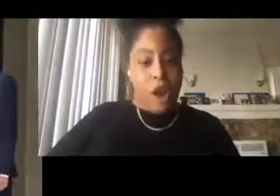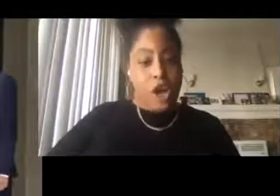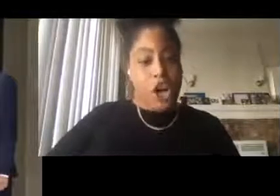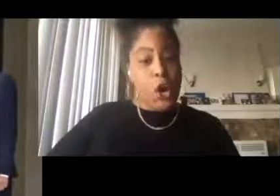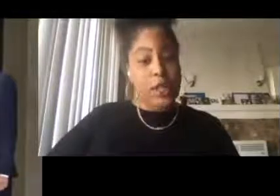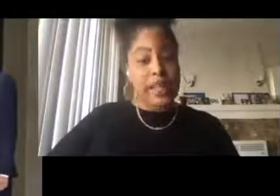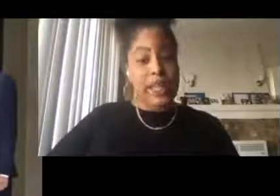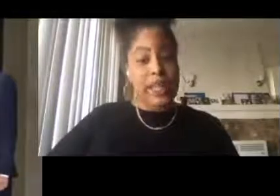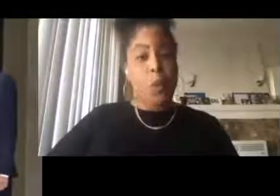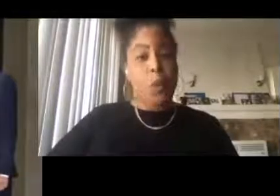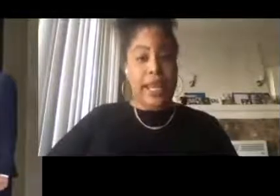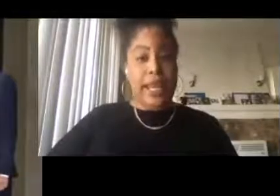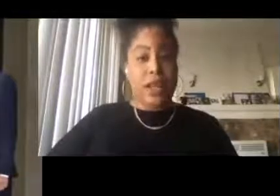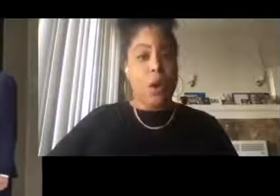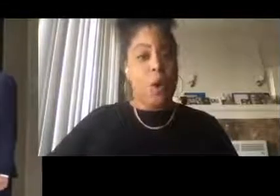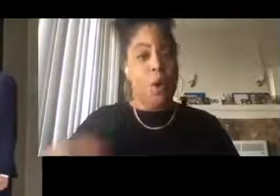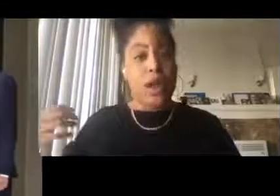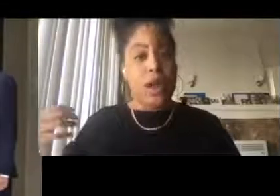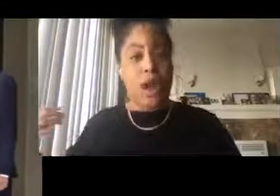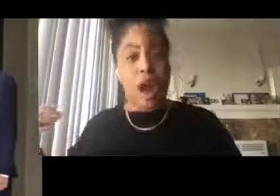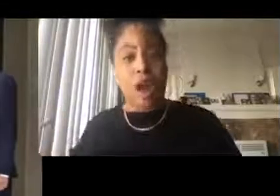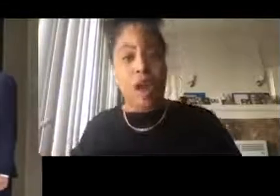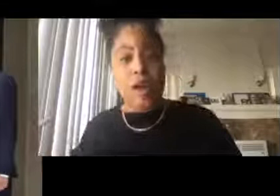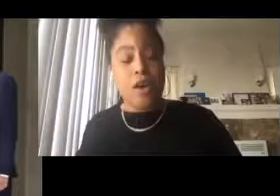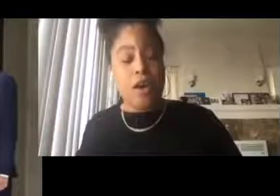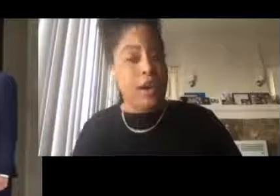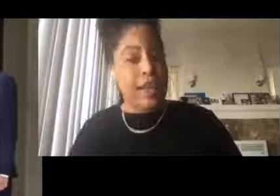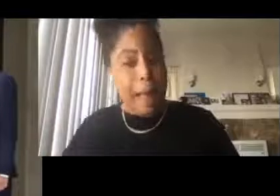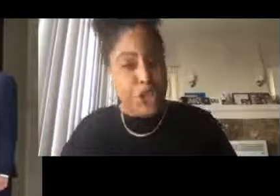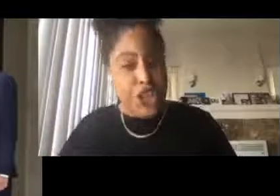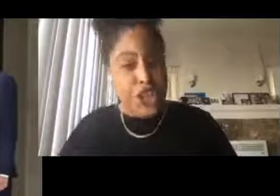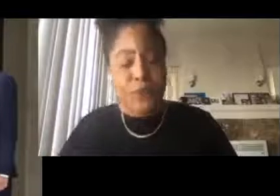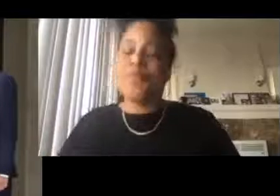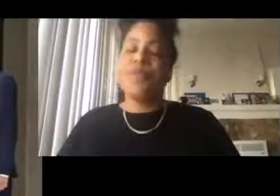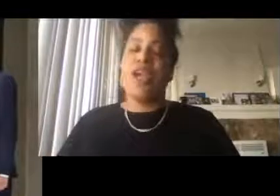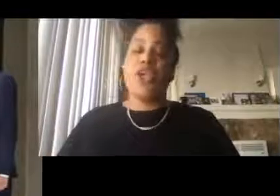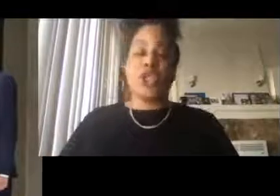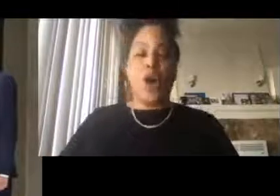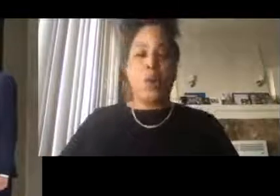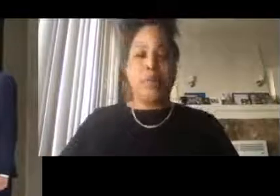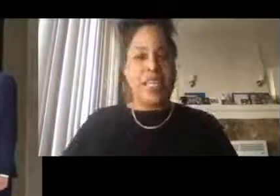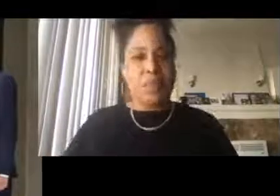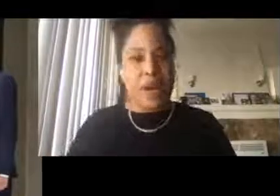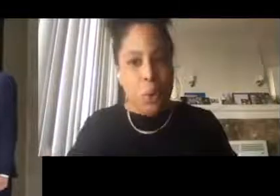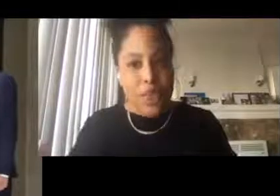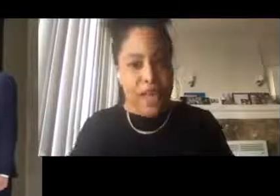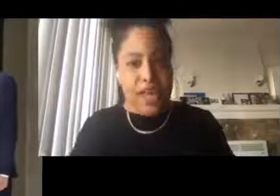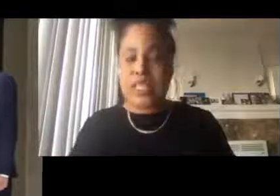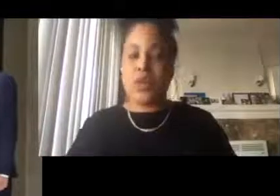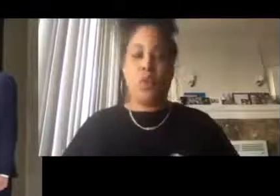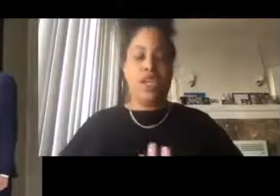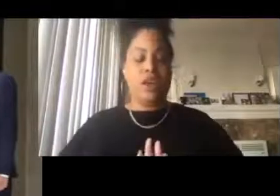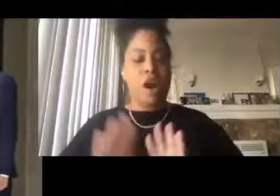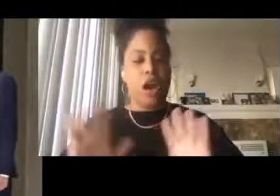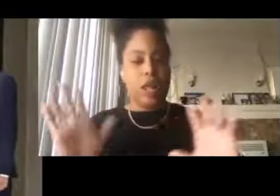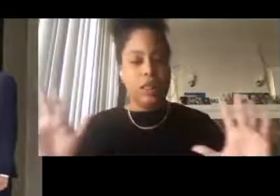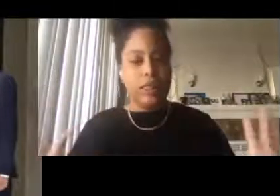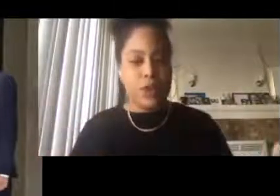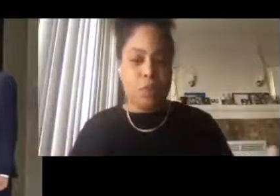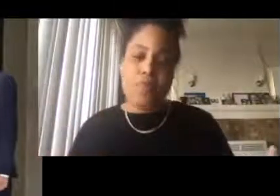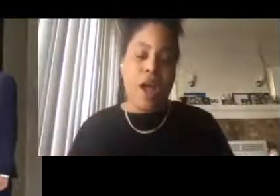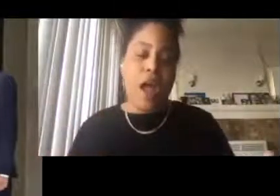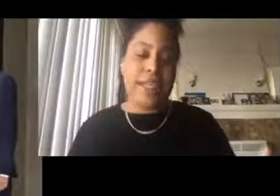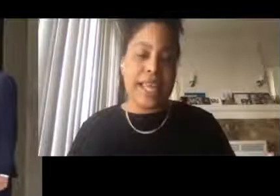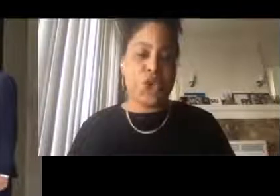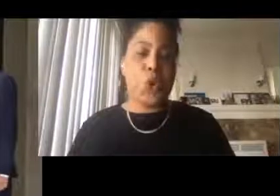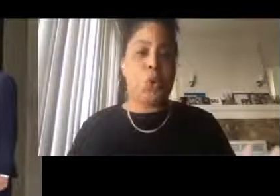We are currently waiting on our captioner. So please bear with us. We are a little